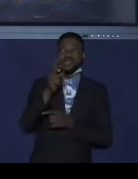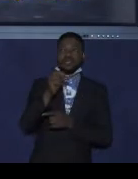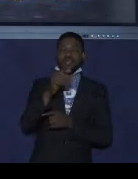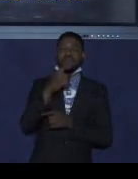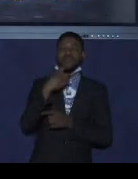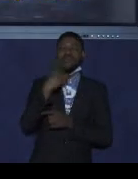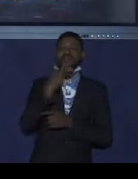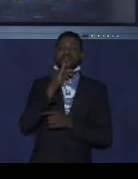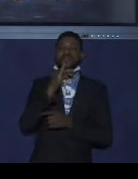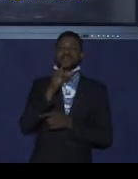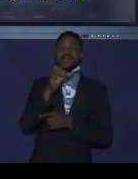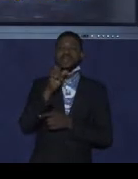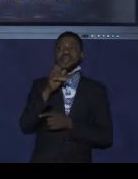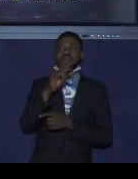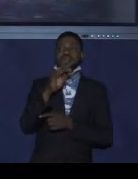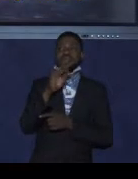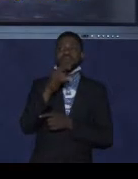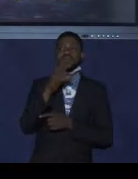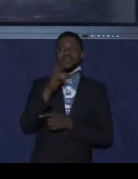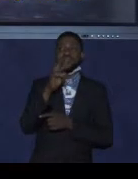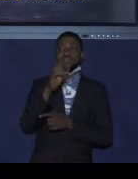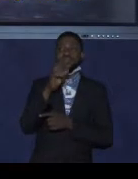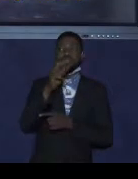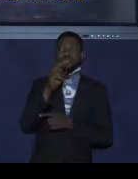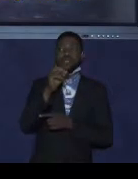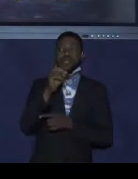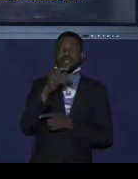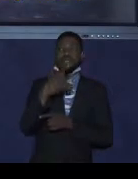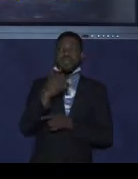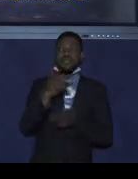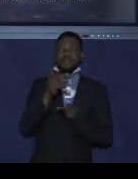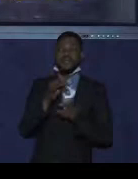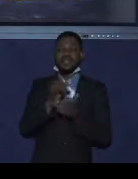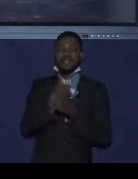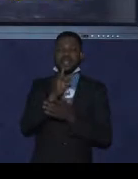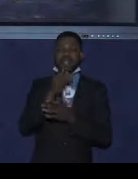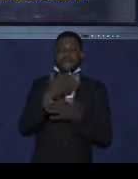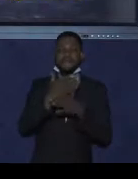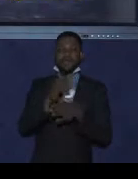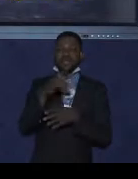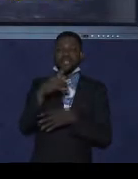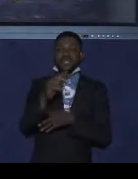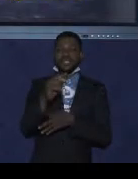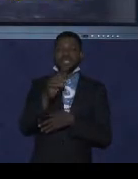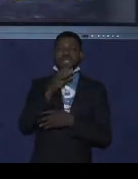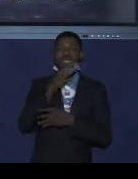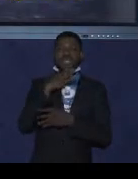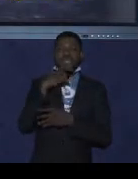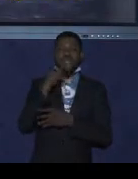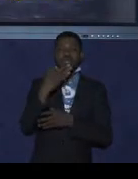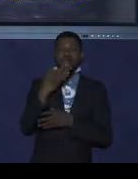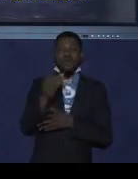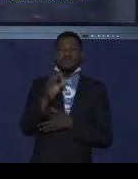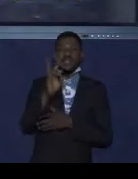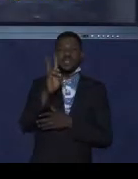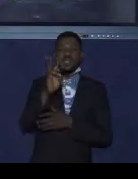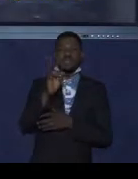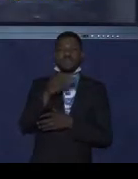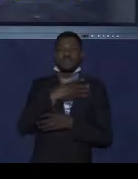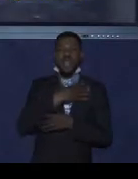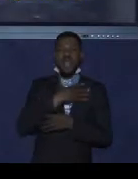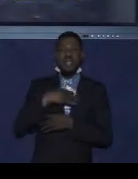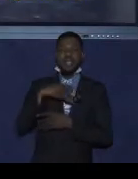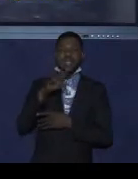Who is a septuagenarian? That is the person that is between the age of 70 and